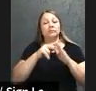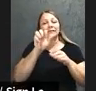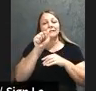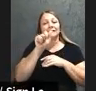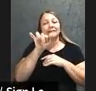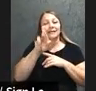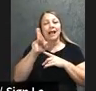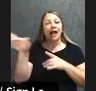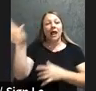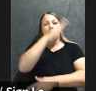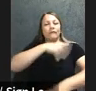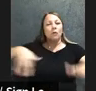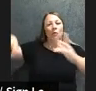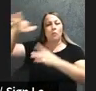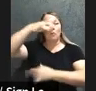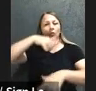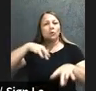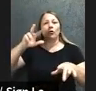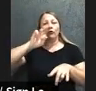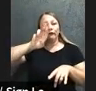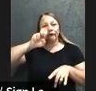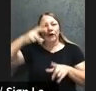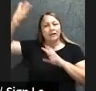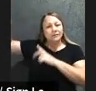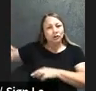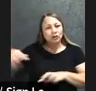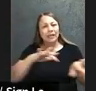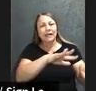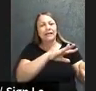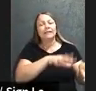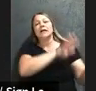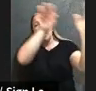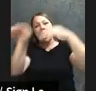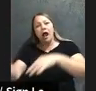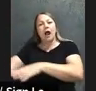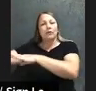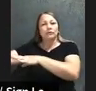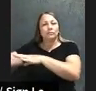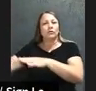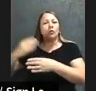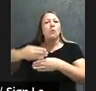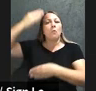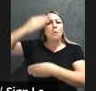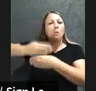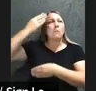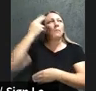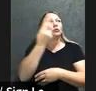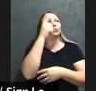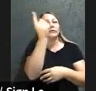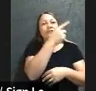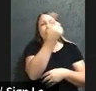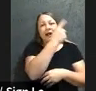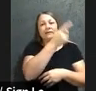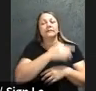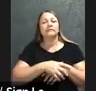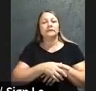above, bringing fresh outdoor air in and out of the room is helpful. Opening doors and windows, using fans. And then